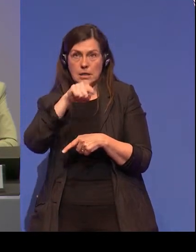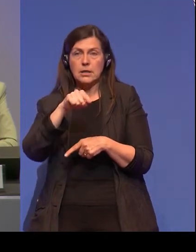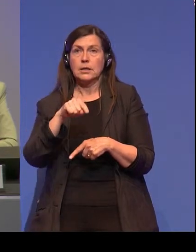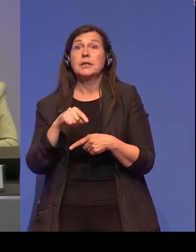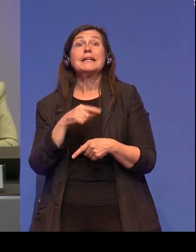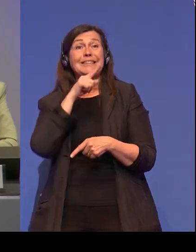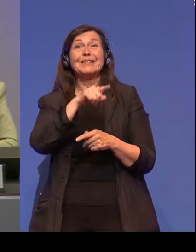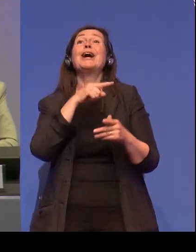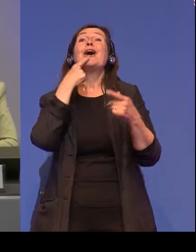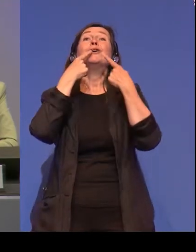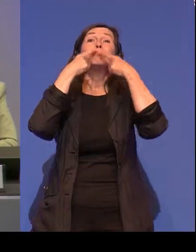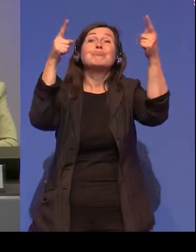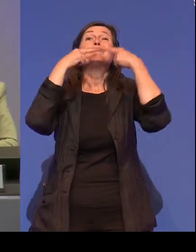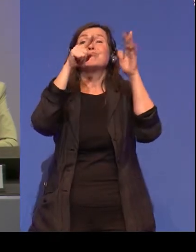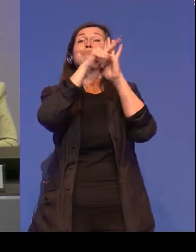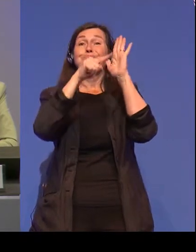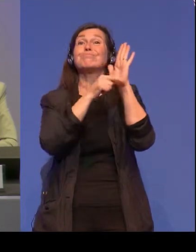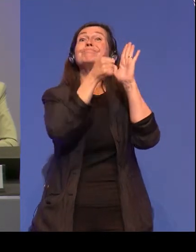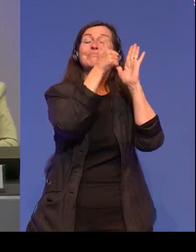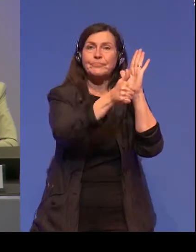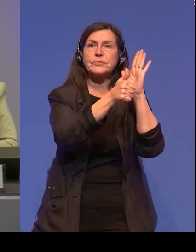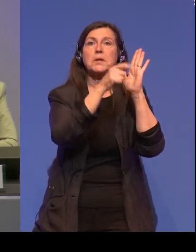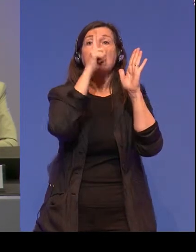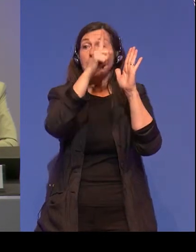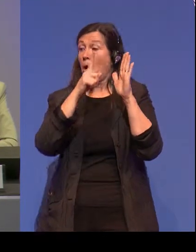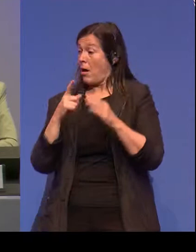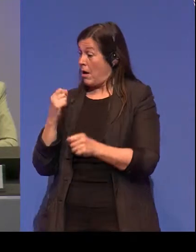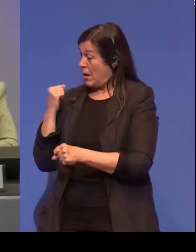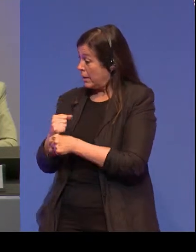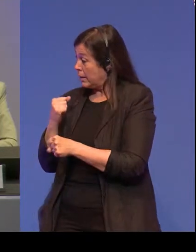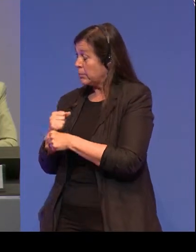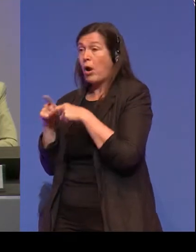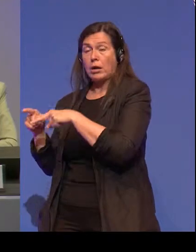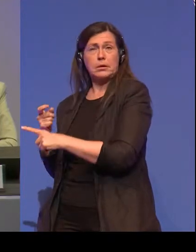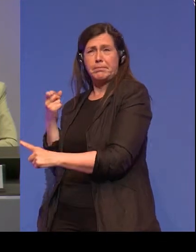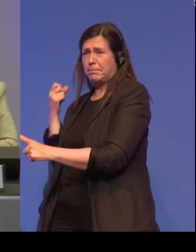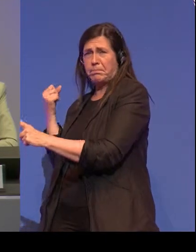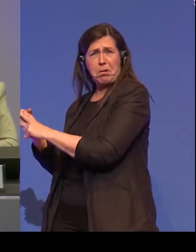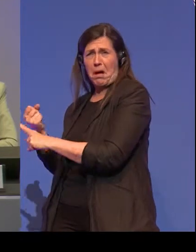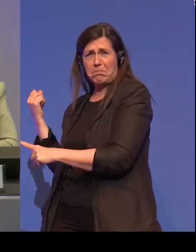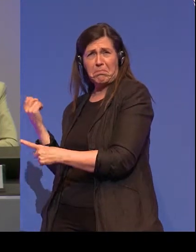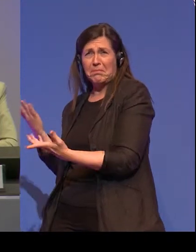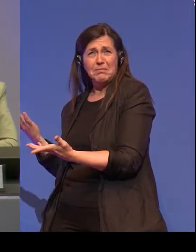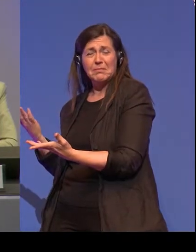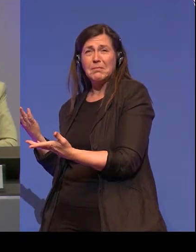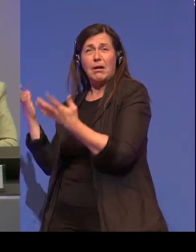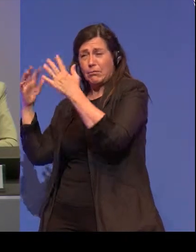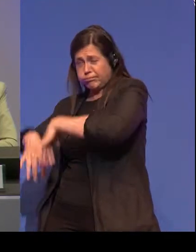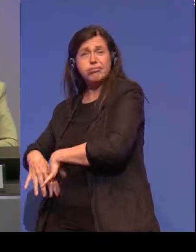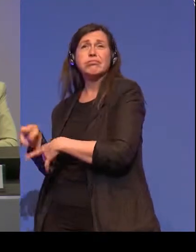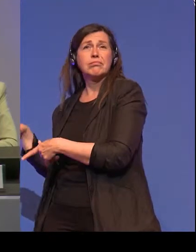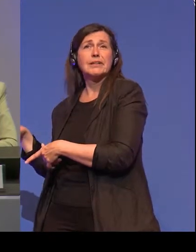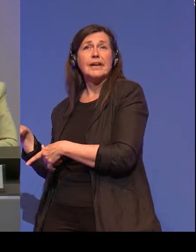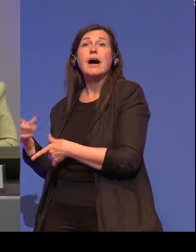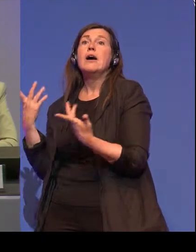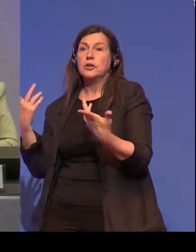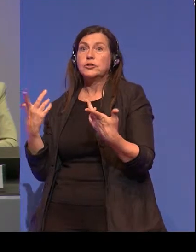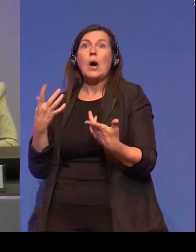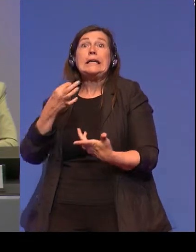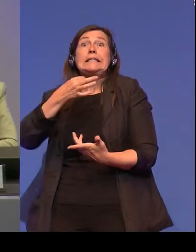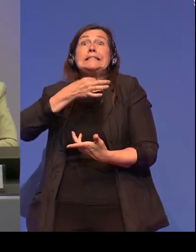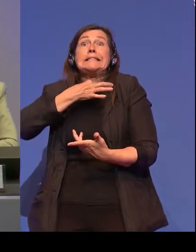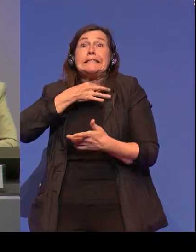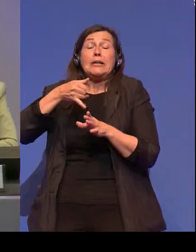by their practical implementation in our communities and daily lives. We need to address systematic and cascading risks